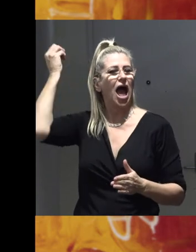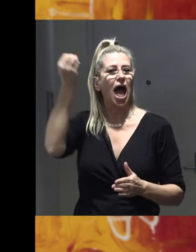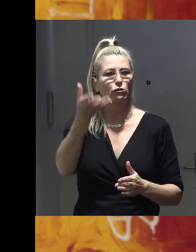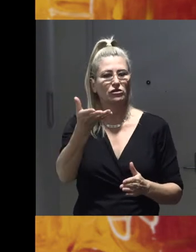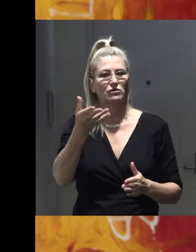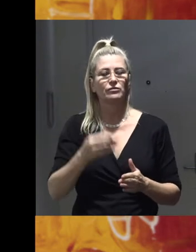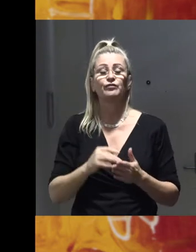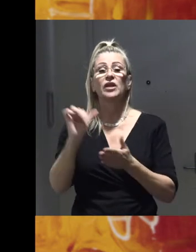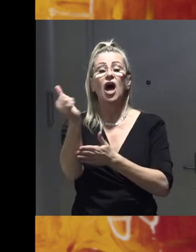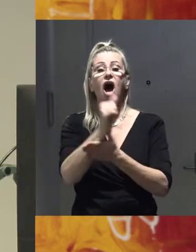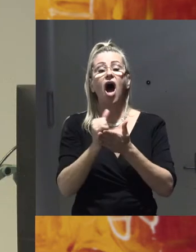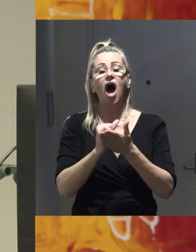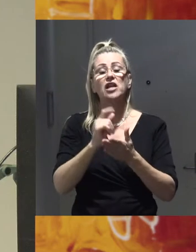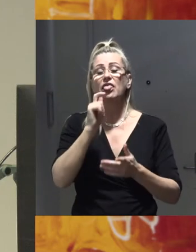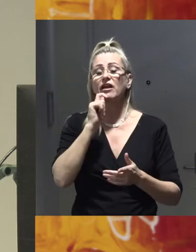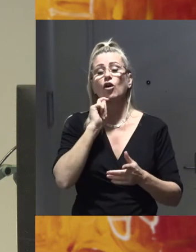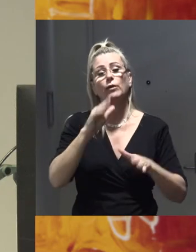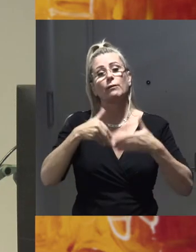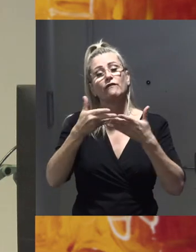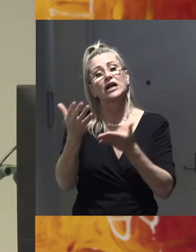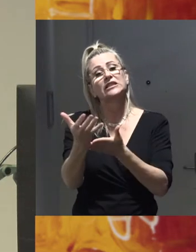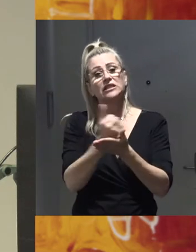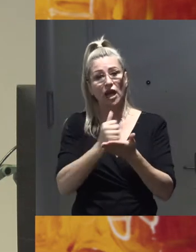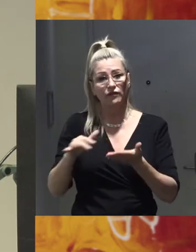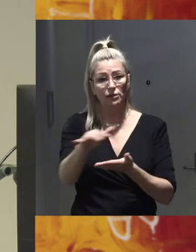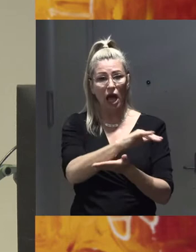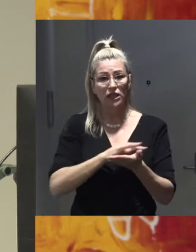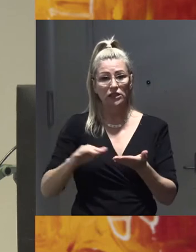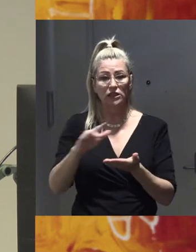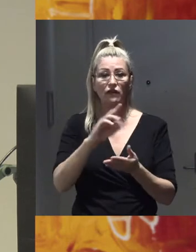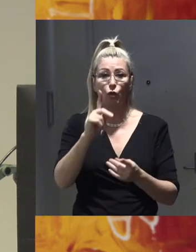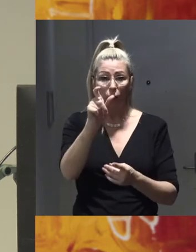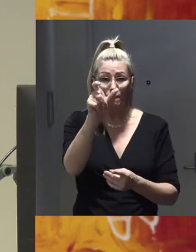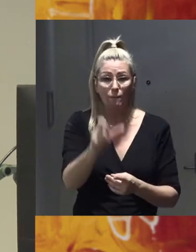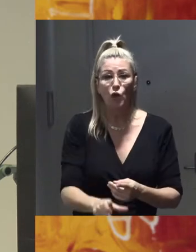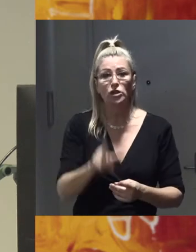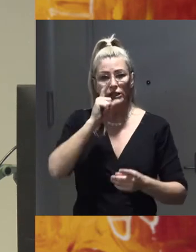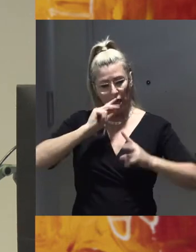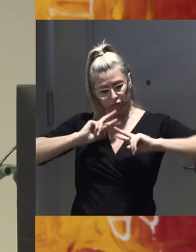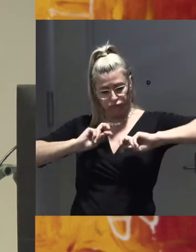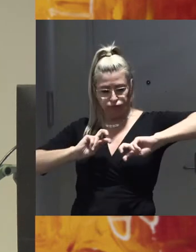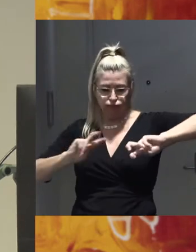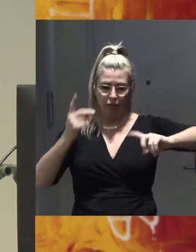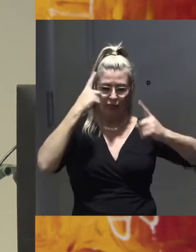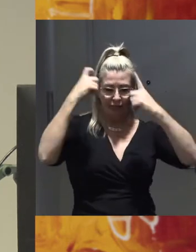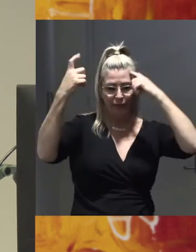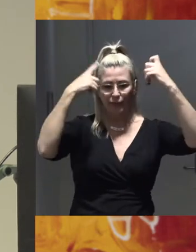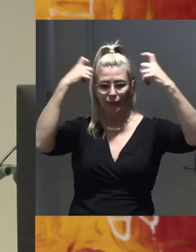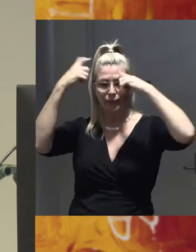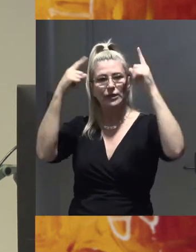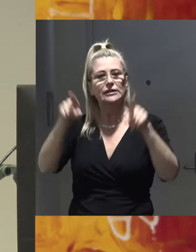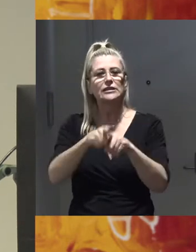Art therapy provides a safe space for a person to explore new ways of seeing, thinking, and